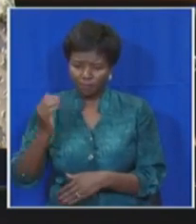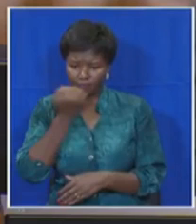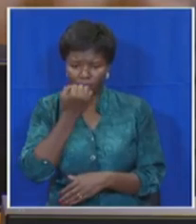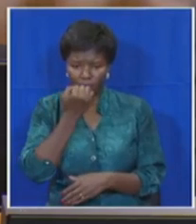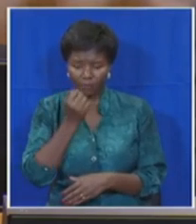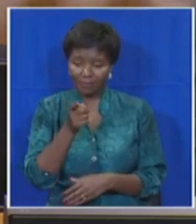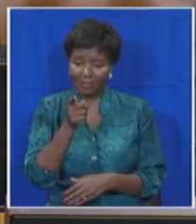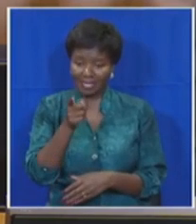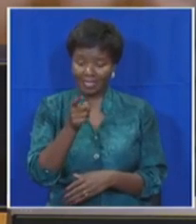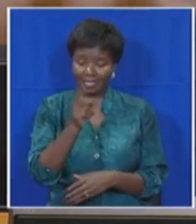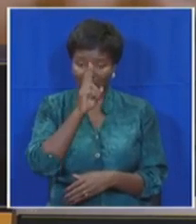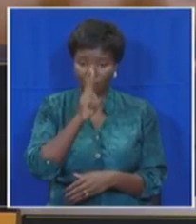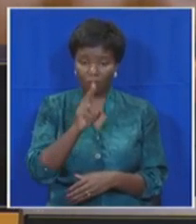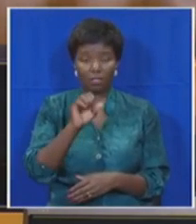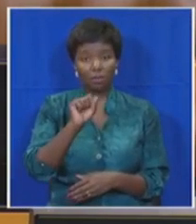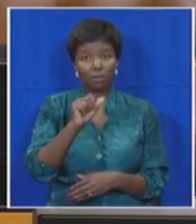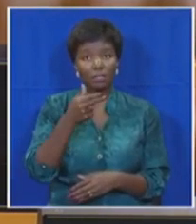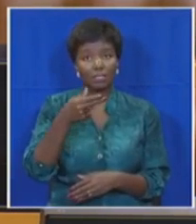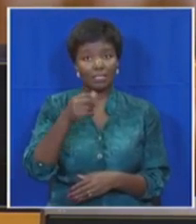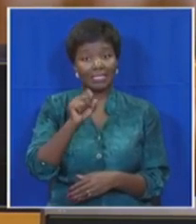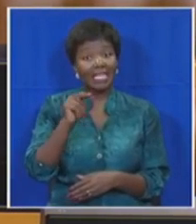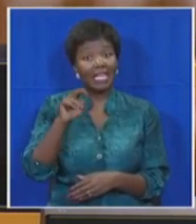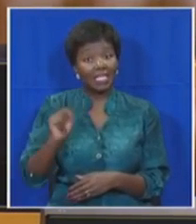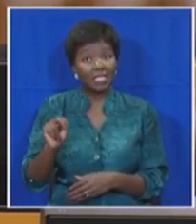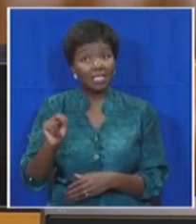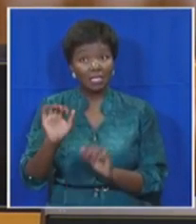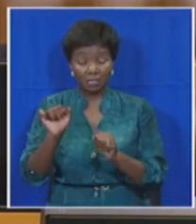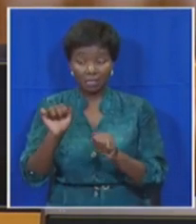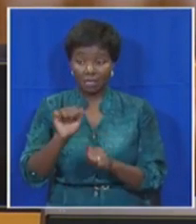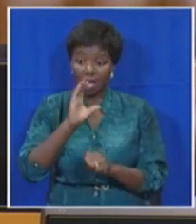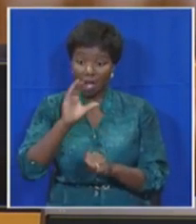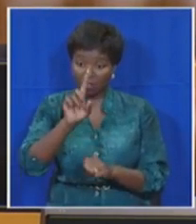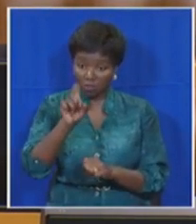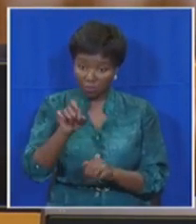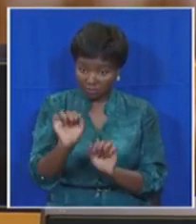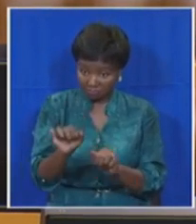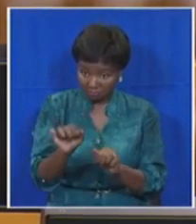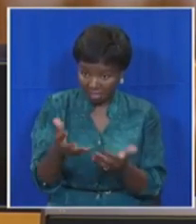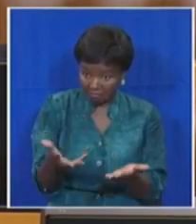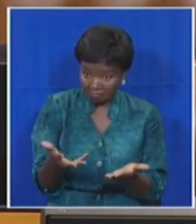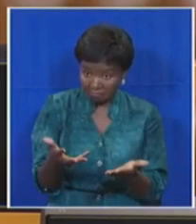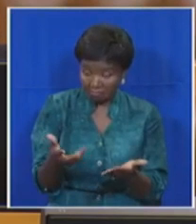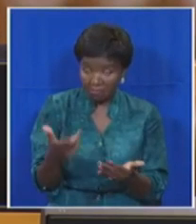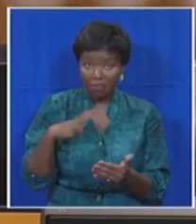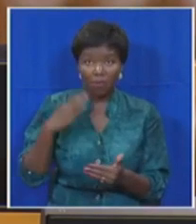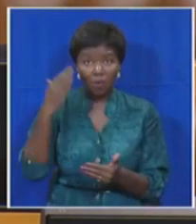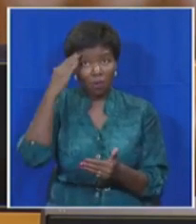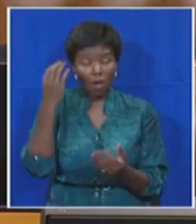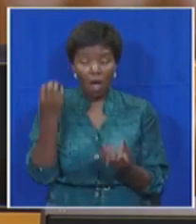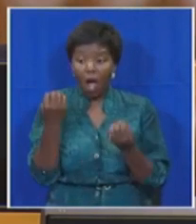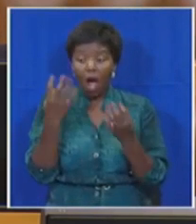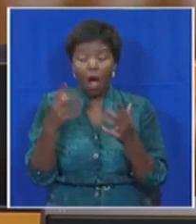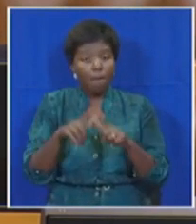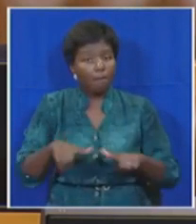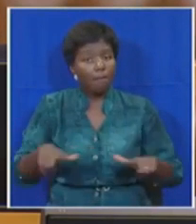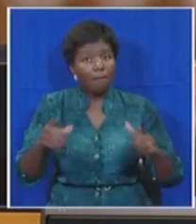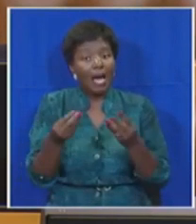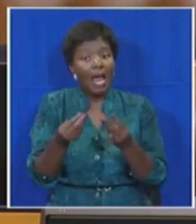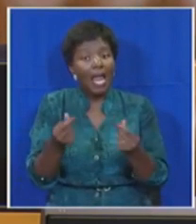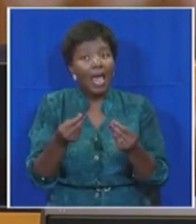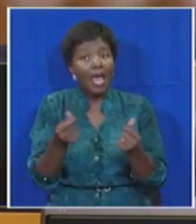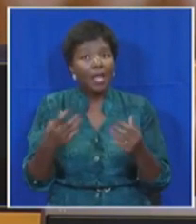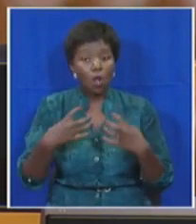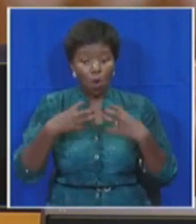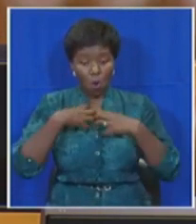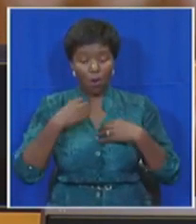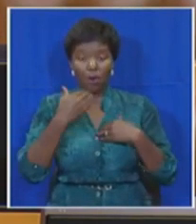Honourable Steenhuisen ready to take a question on how much of land No, ma'am. is owned by